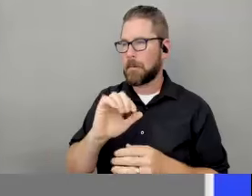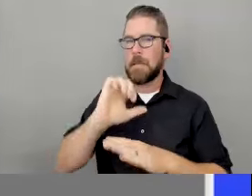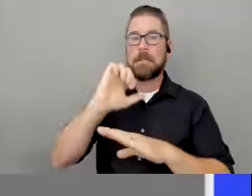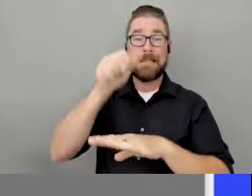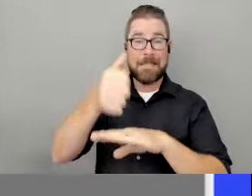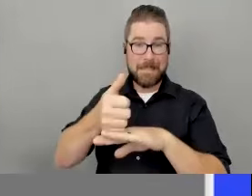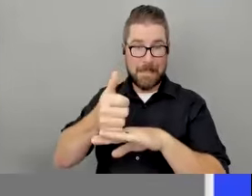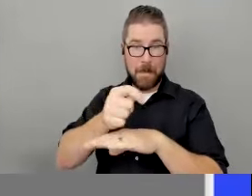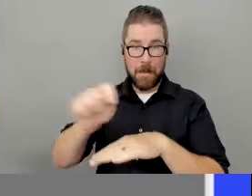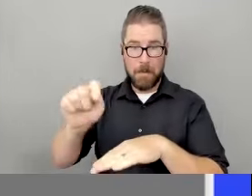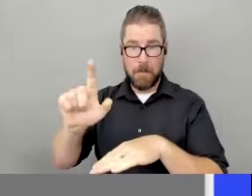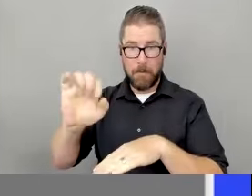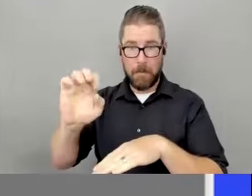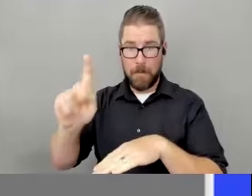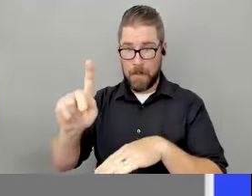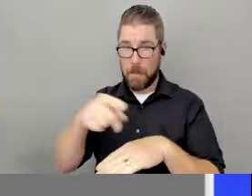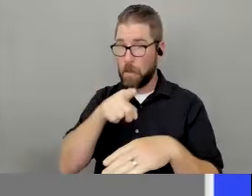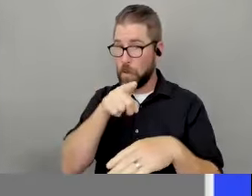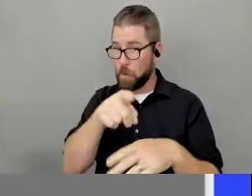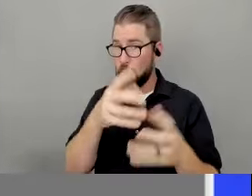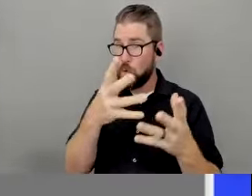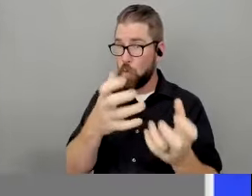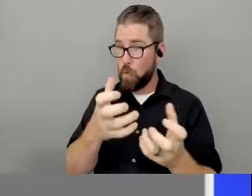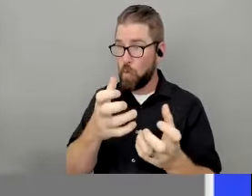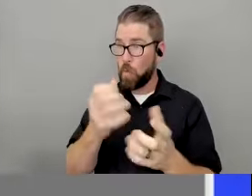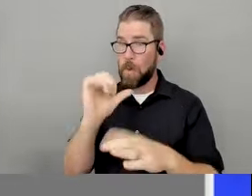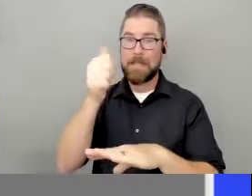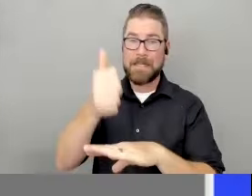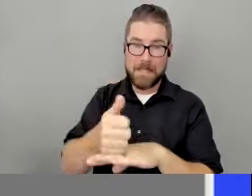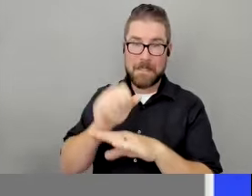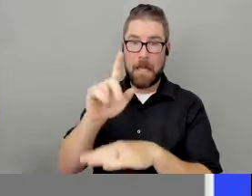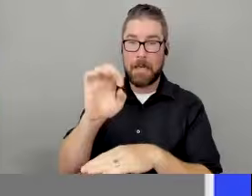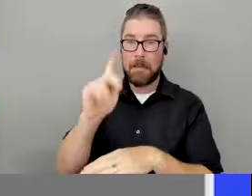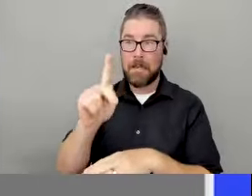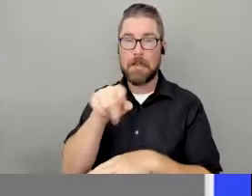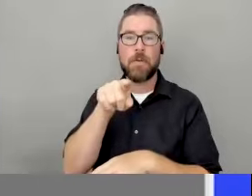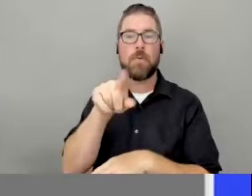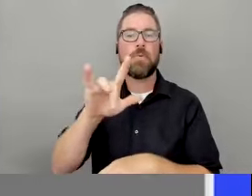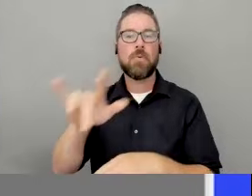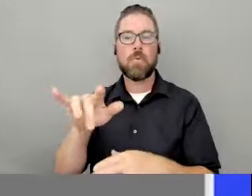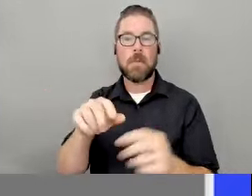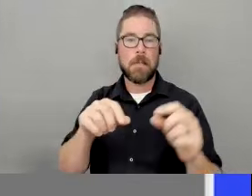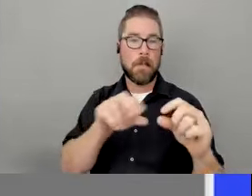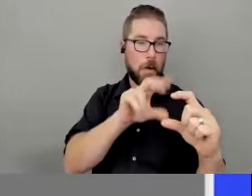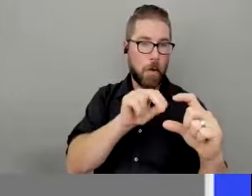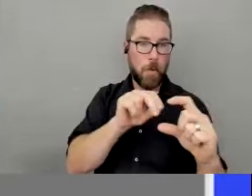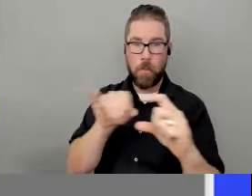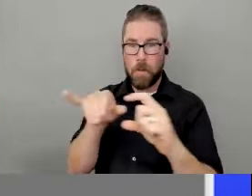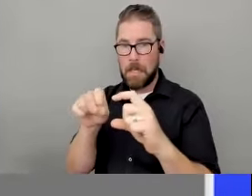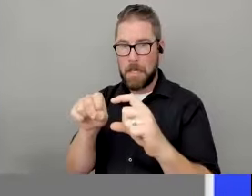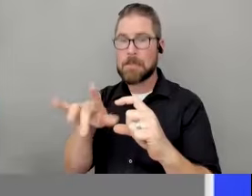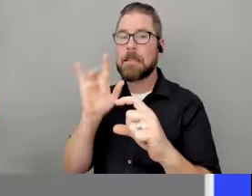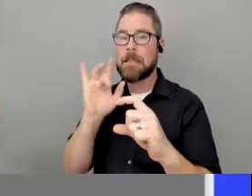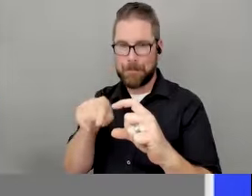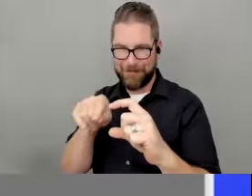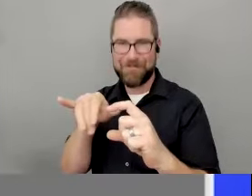link connecting Canvas to Play Pause It? And you're going to say yes, set link, that blue button. Then I'll continue back on. It brings you back